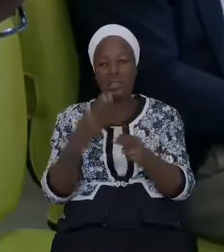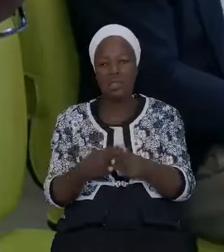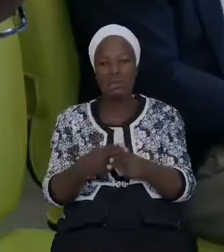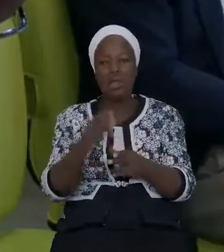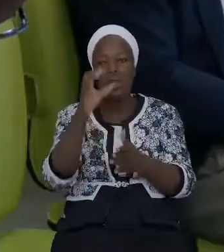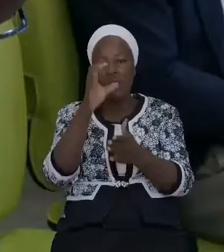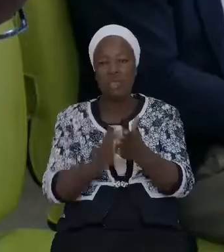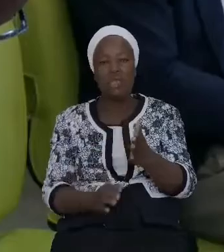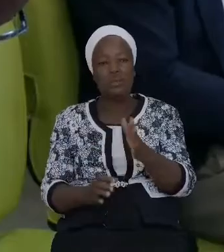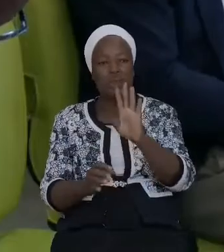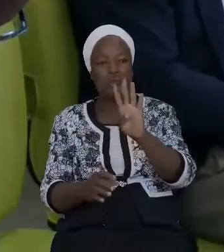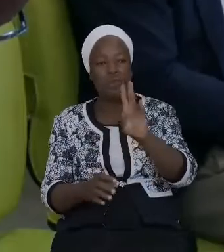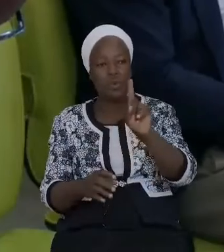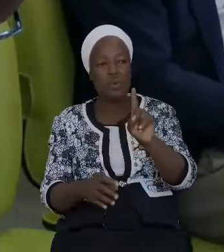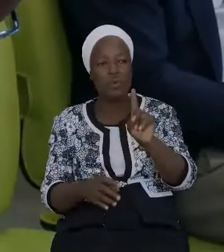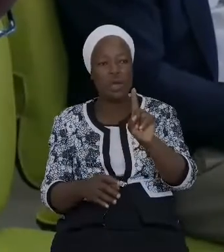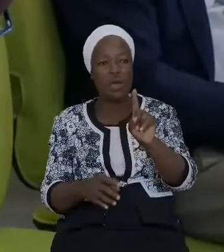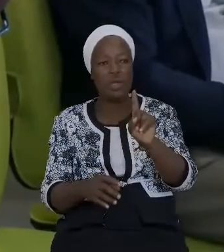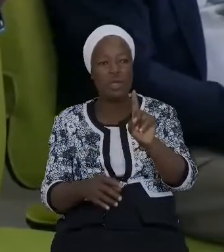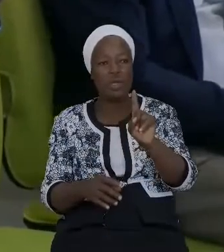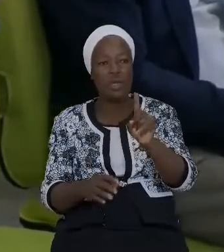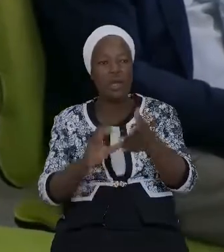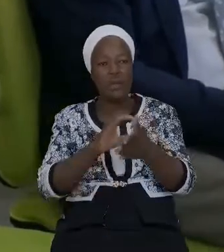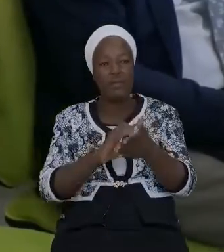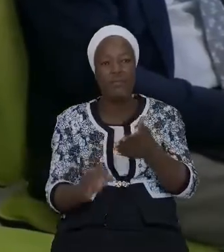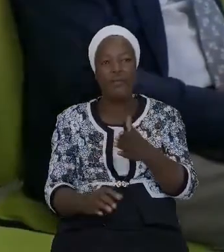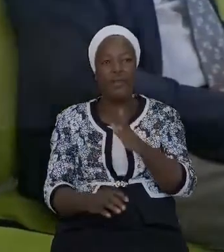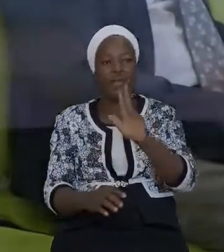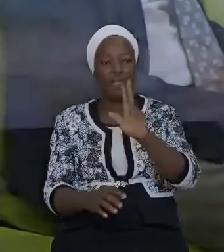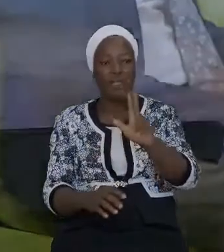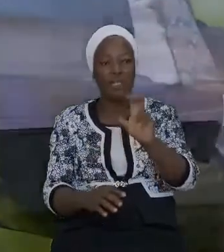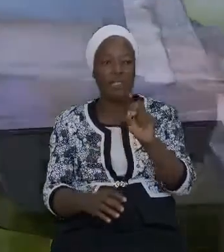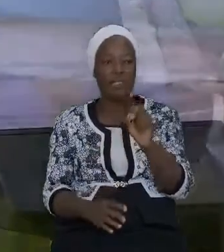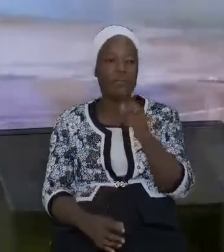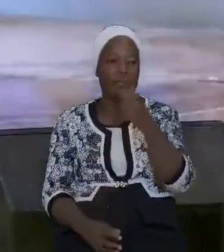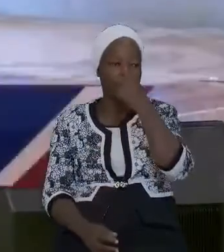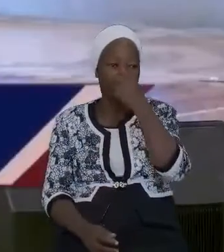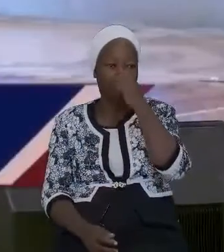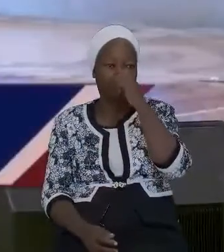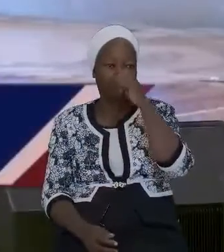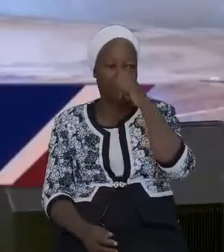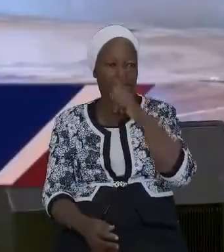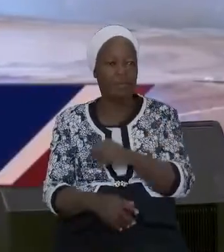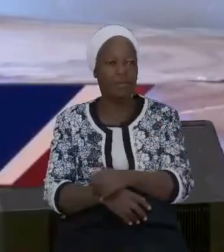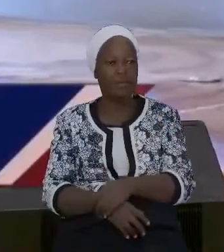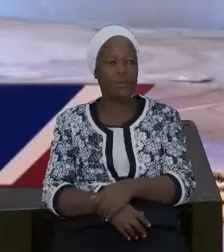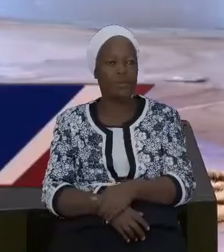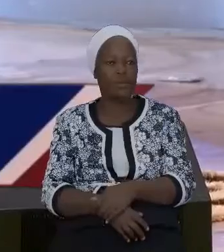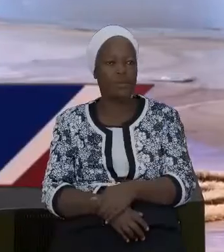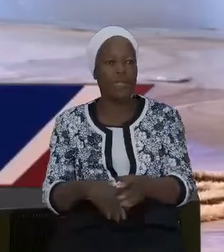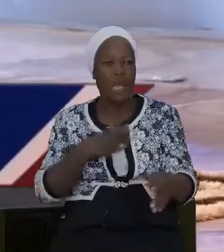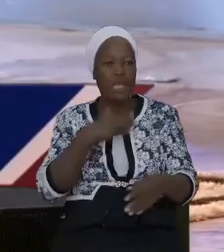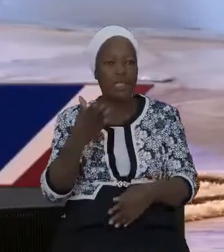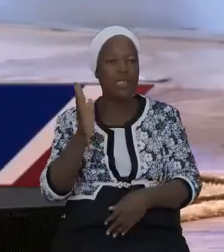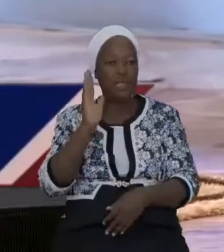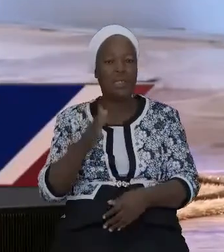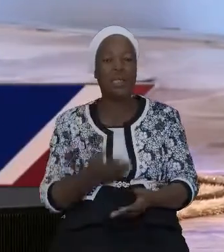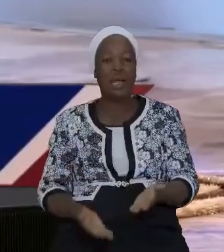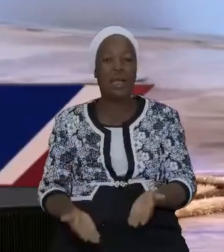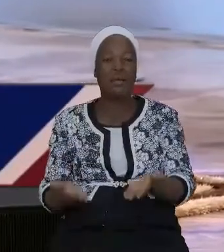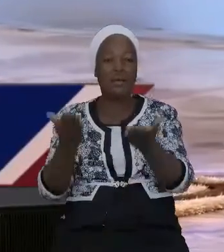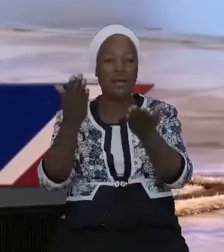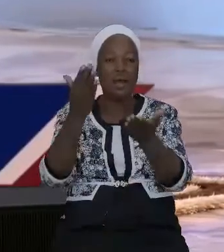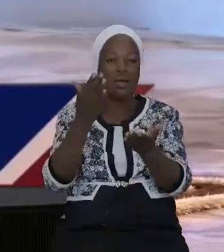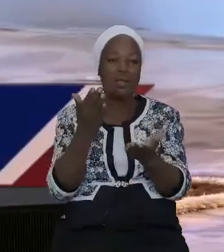chapter 41. We're reading from verse 30. Chapter 41, verse 30. And there shall